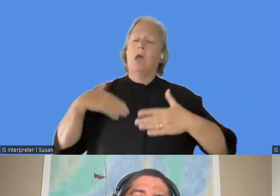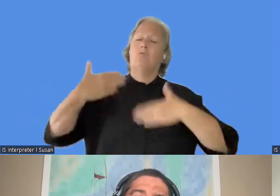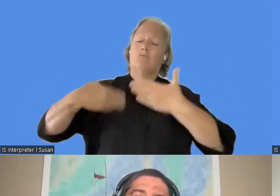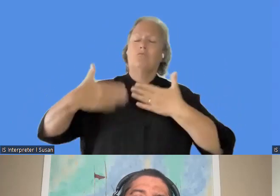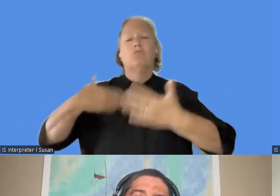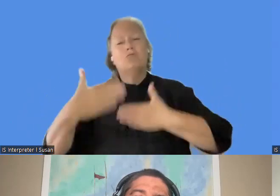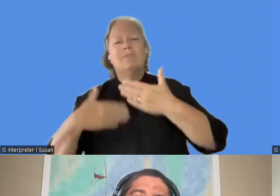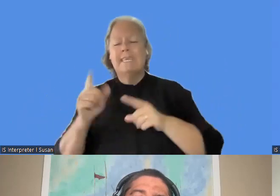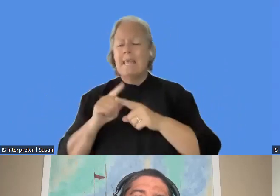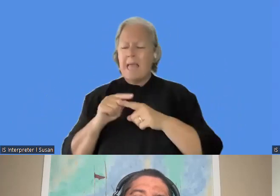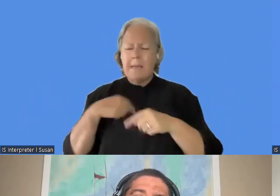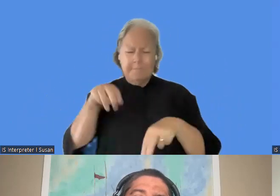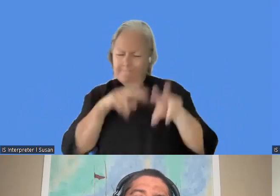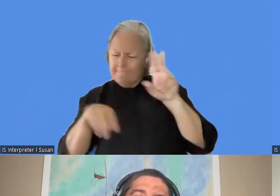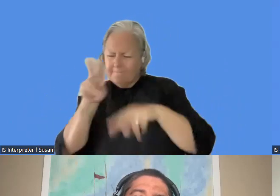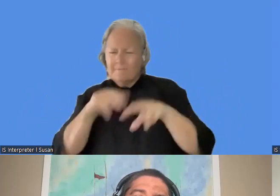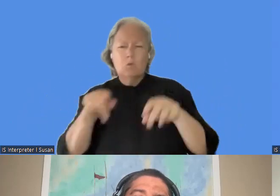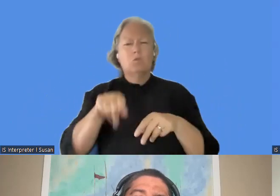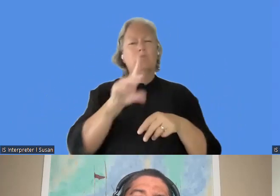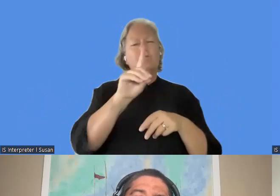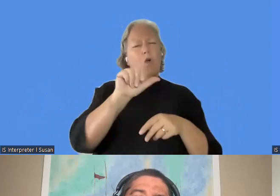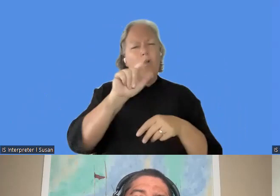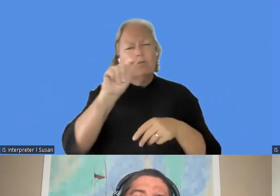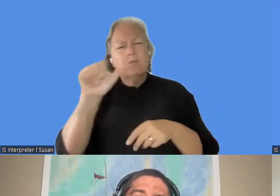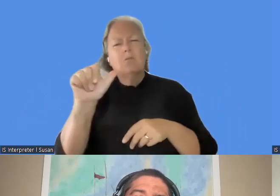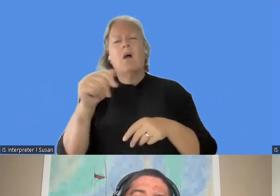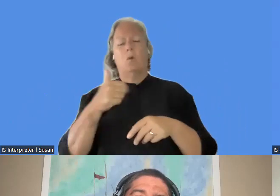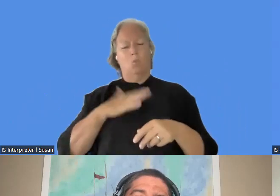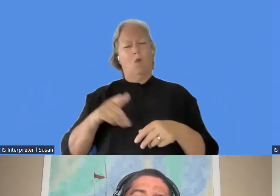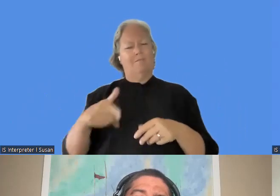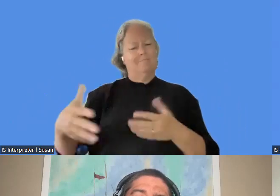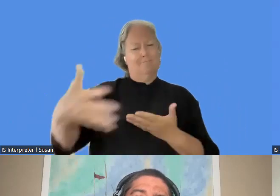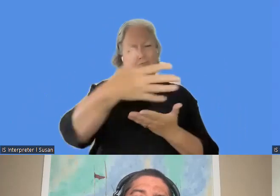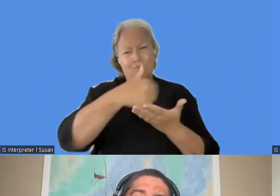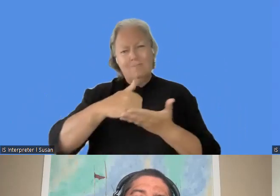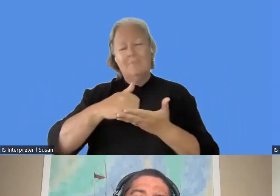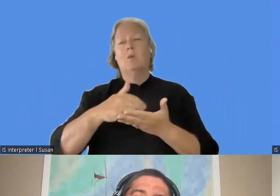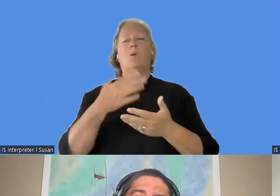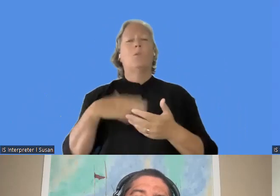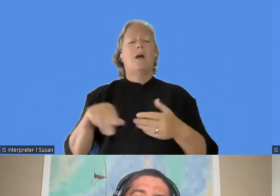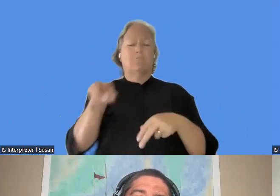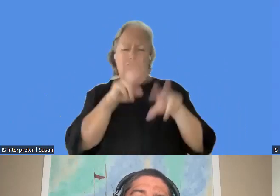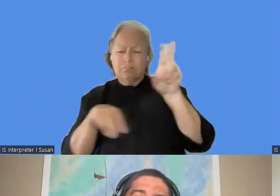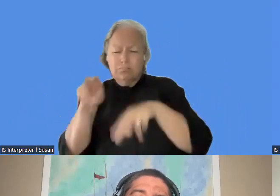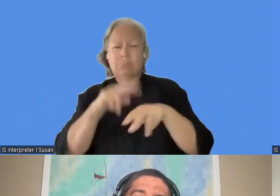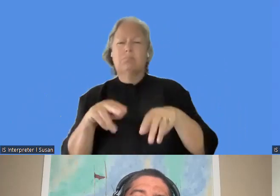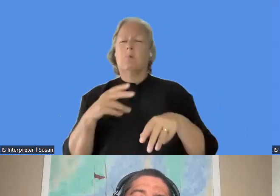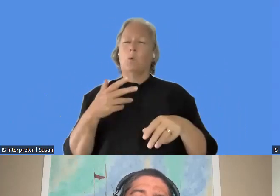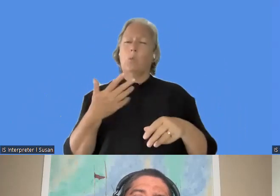data and to launch an inclusive program to monitor, to collect, and to analyze the